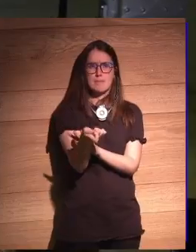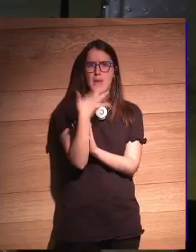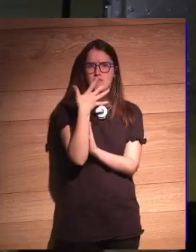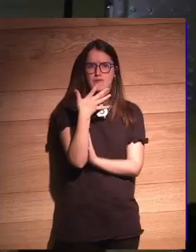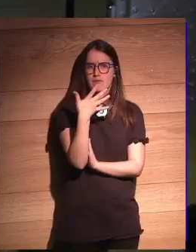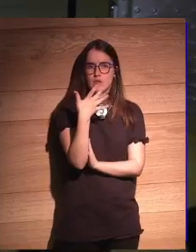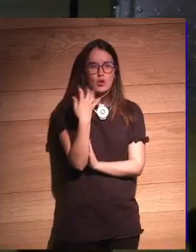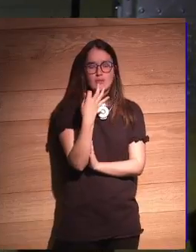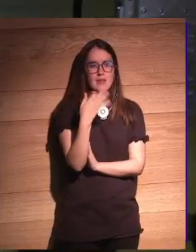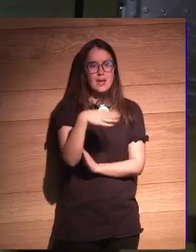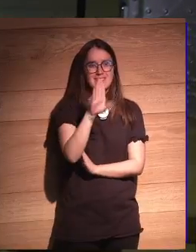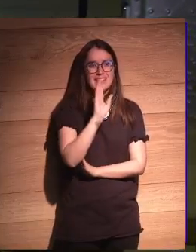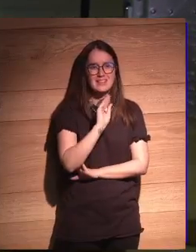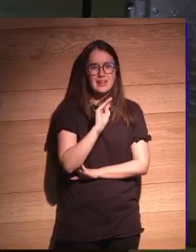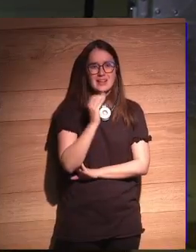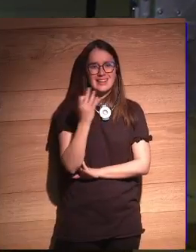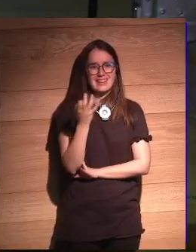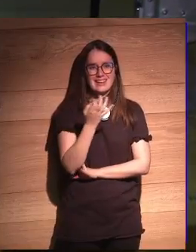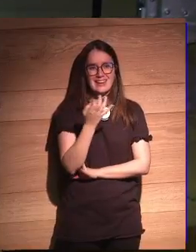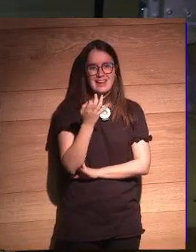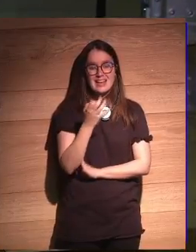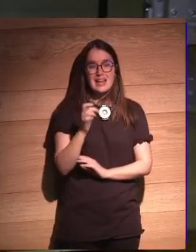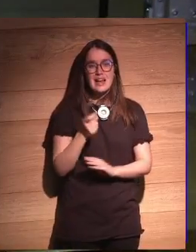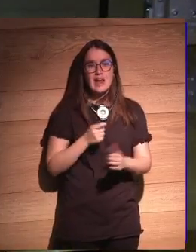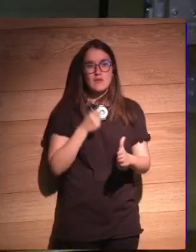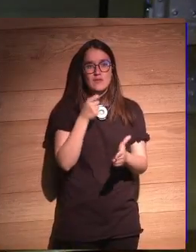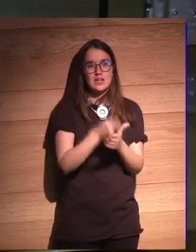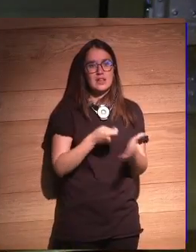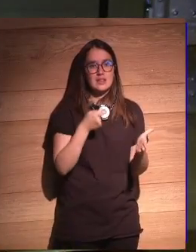how the financialization of housing is reshaping